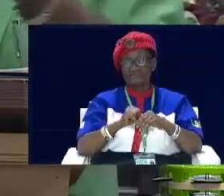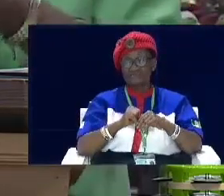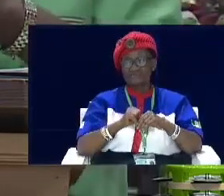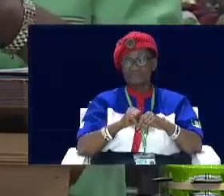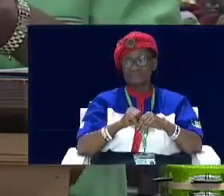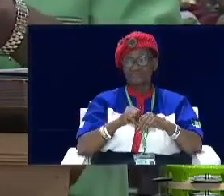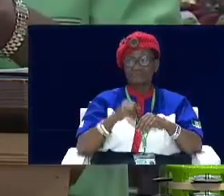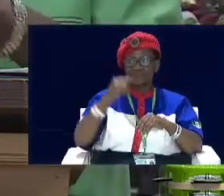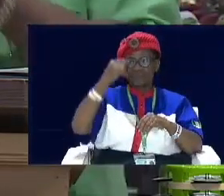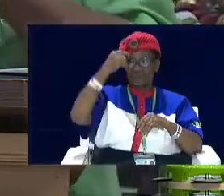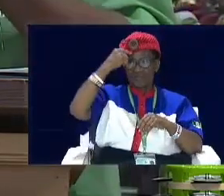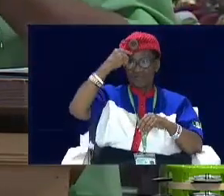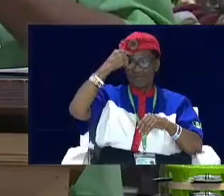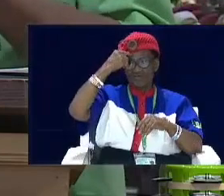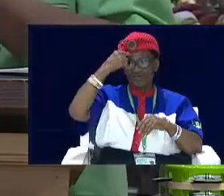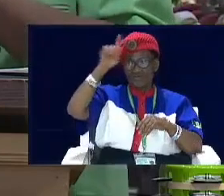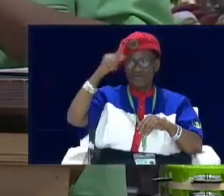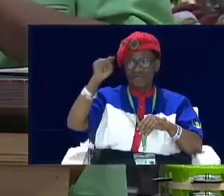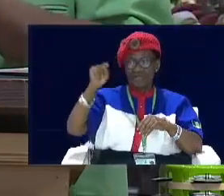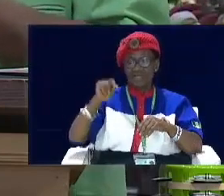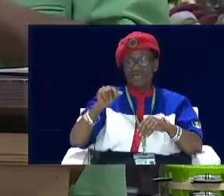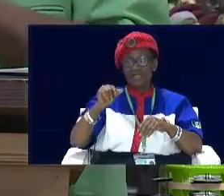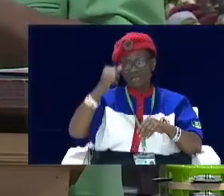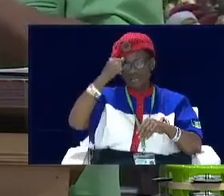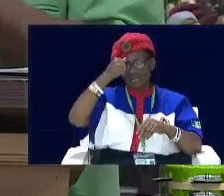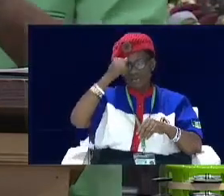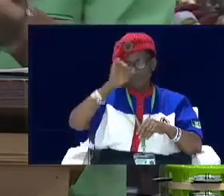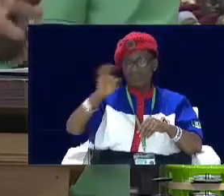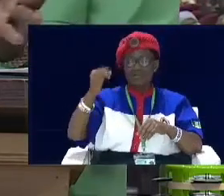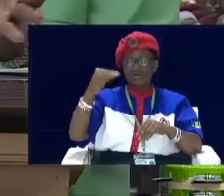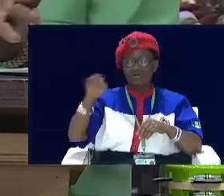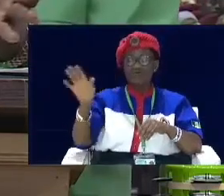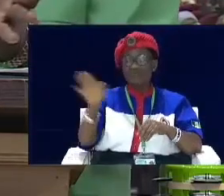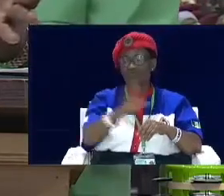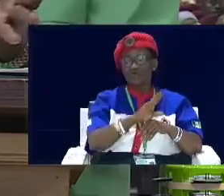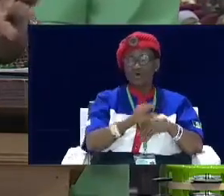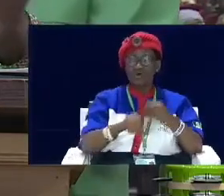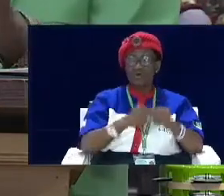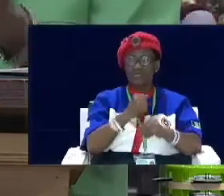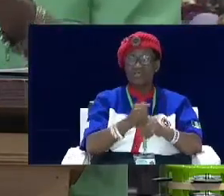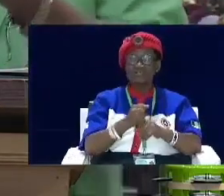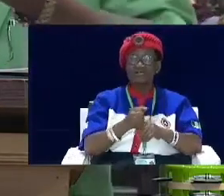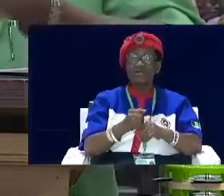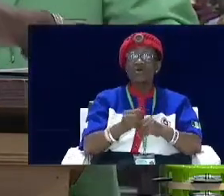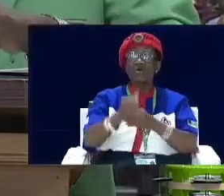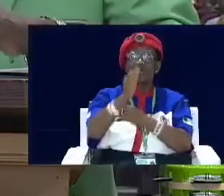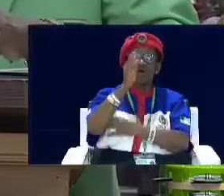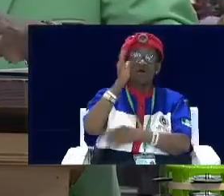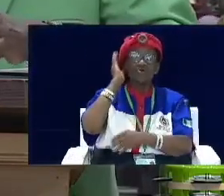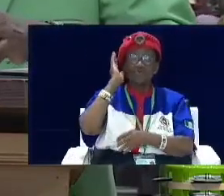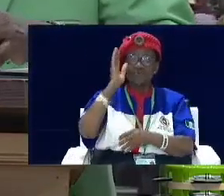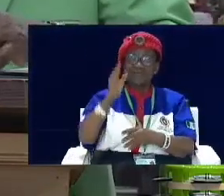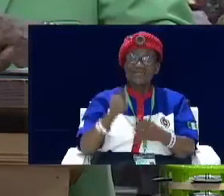For the rest of your life, God will begin to outsmart Satan. Èyí túmọ̀ sí pé